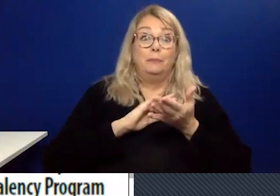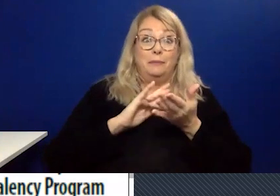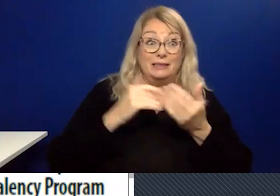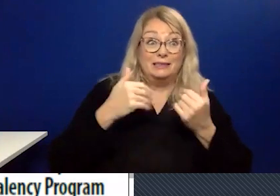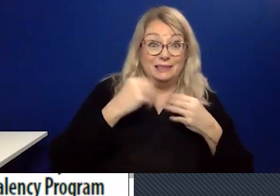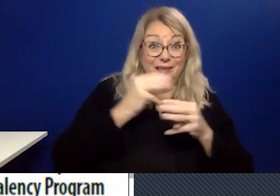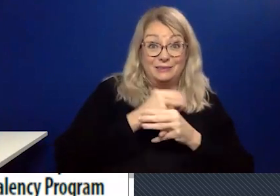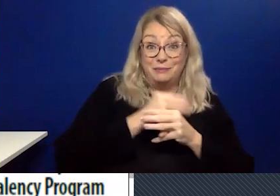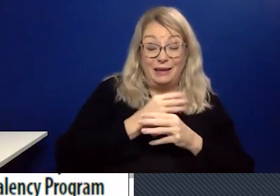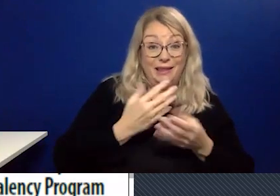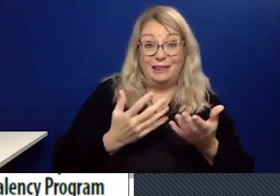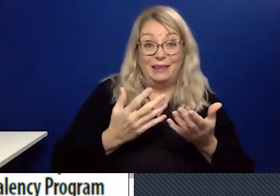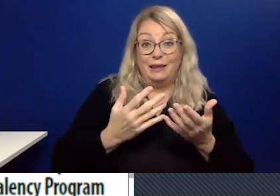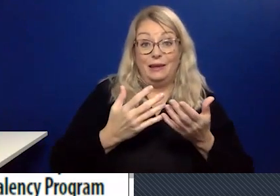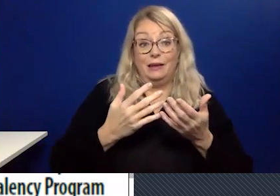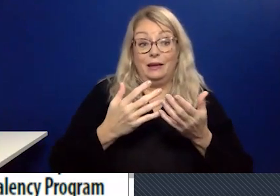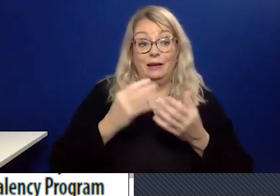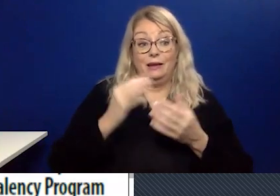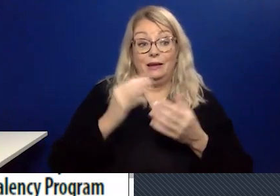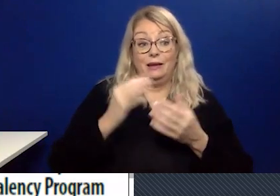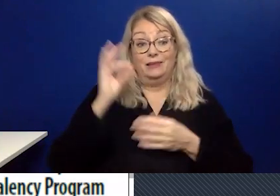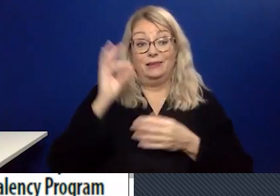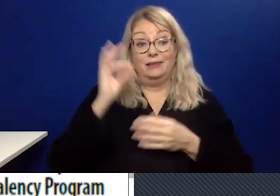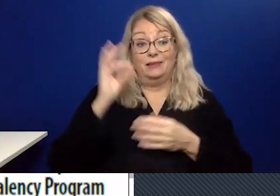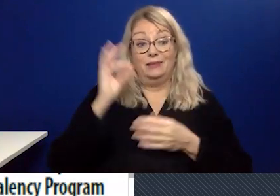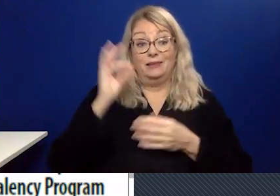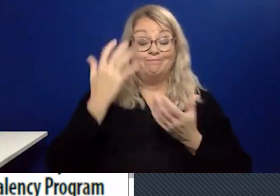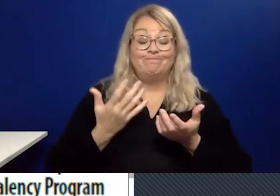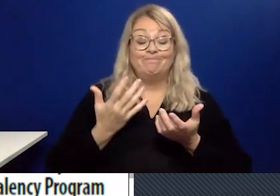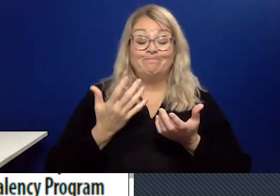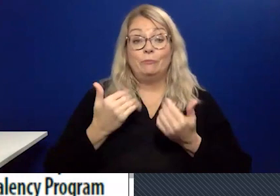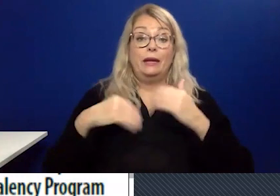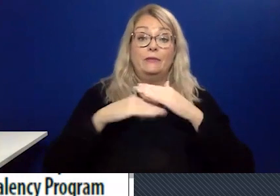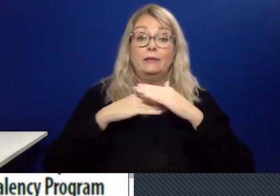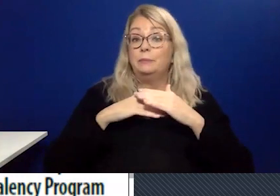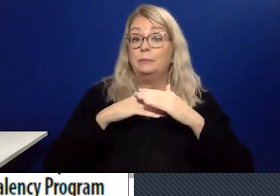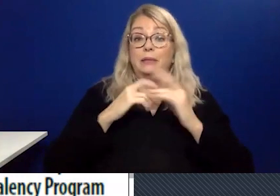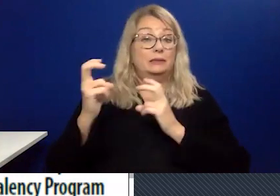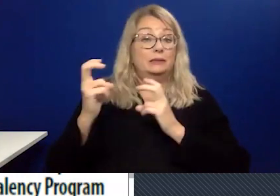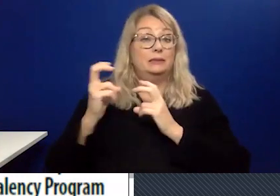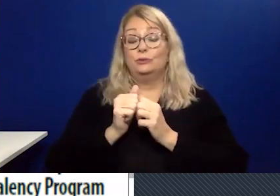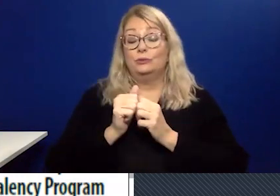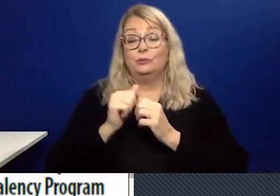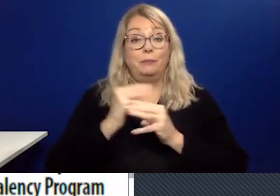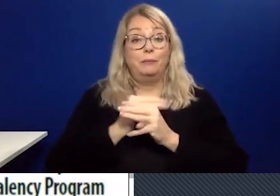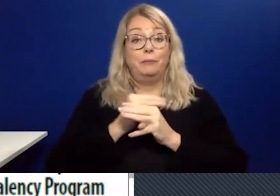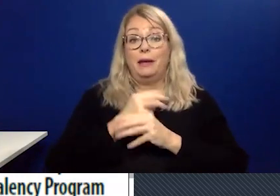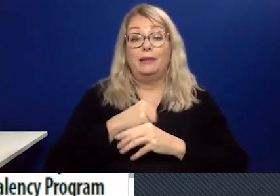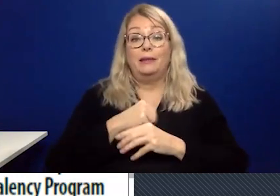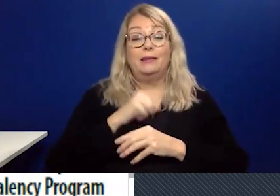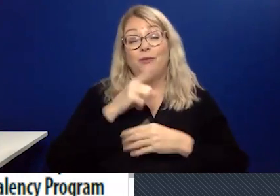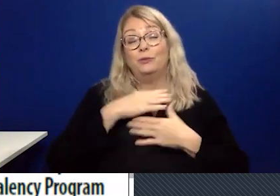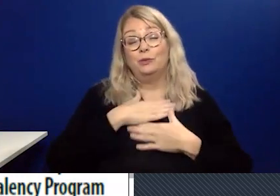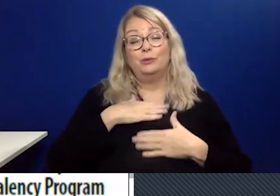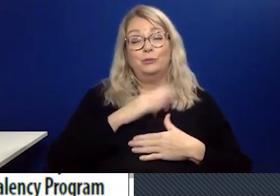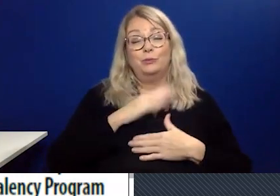and they have basic issues with just basic math. So, Yeah, I but hear I you, really yeah. appreciate what you all are doing because